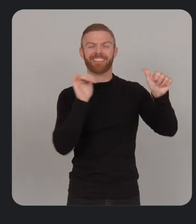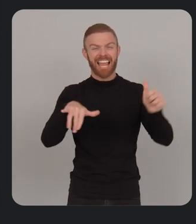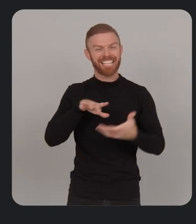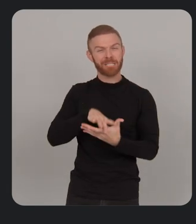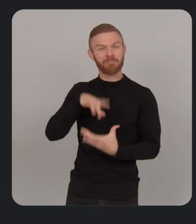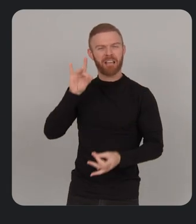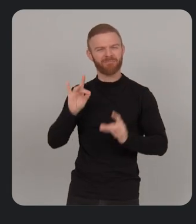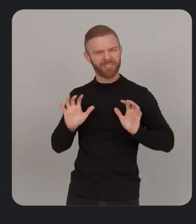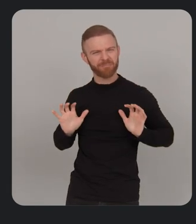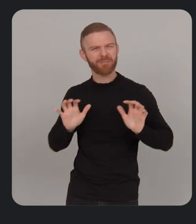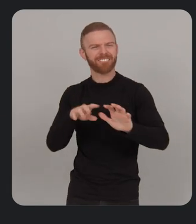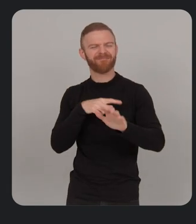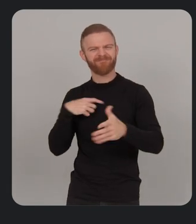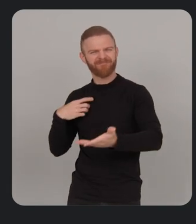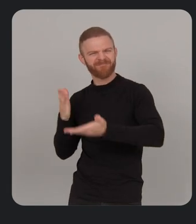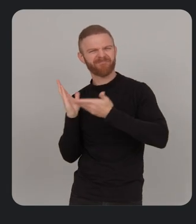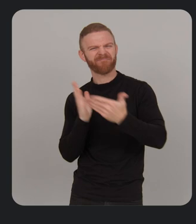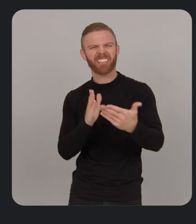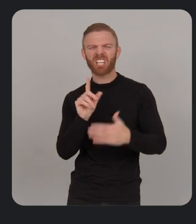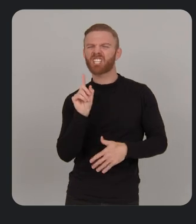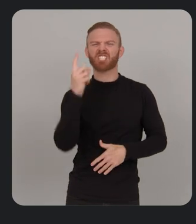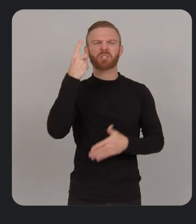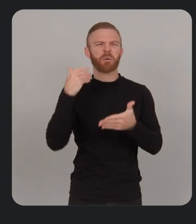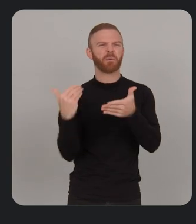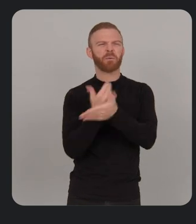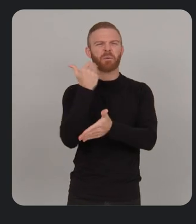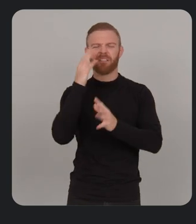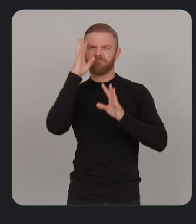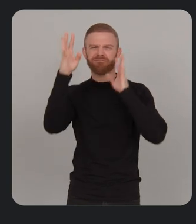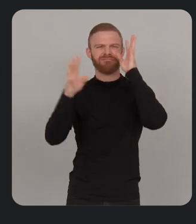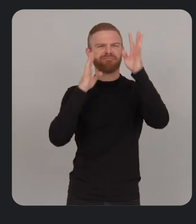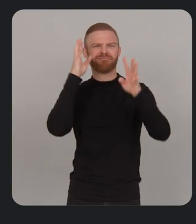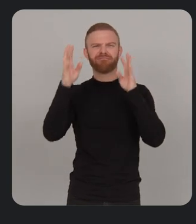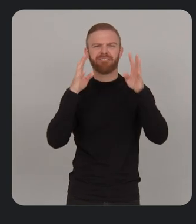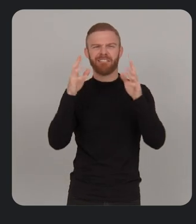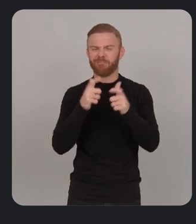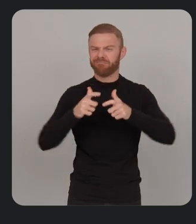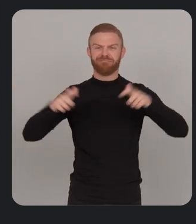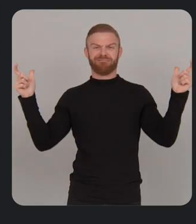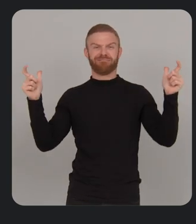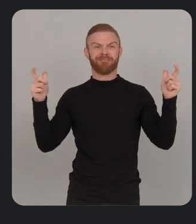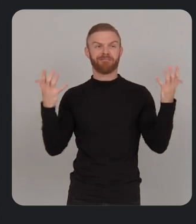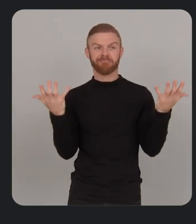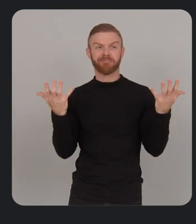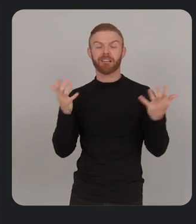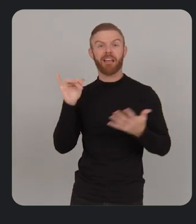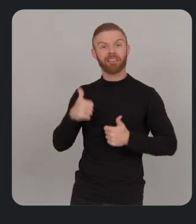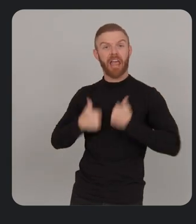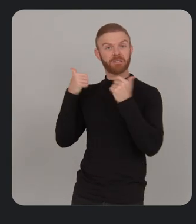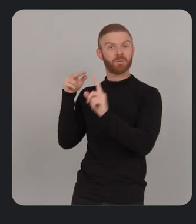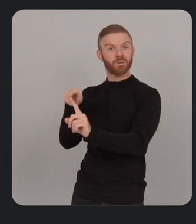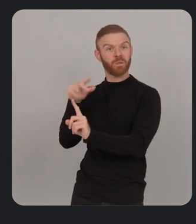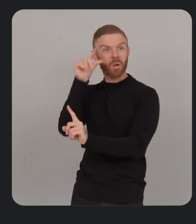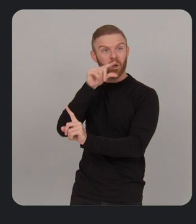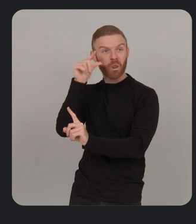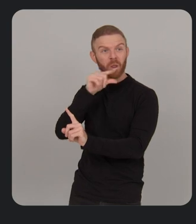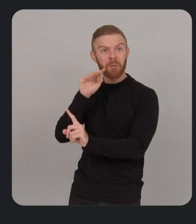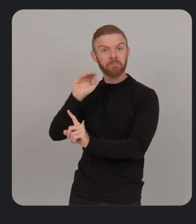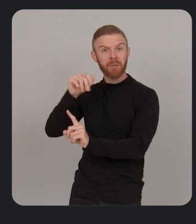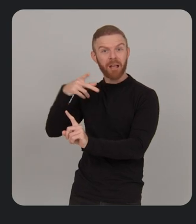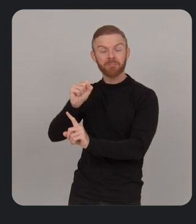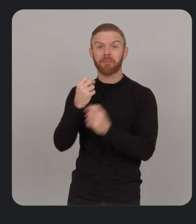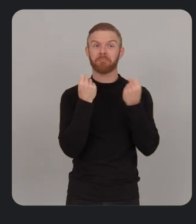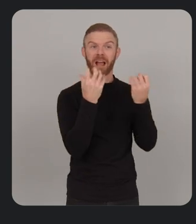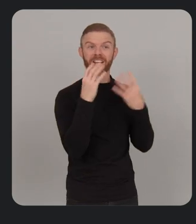spirit that drives us to deliver first-of-their-kind innovations at scale like live view in google maps and multi-search